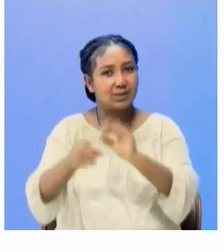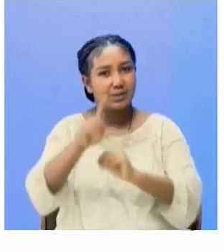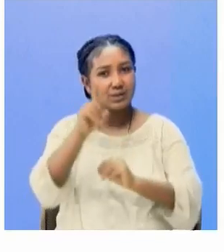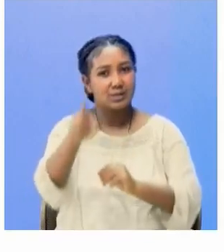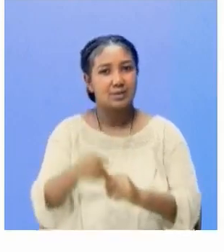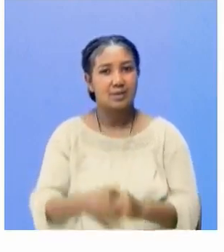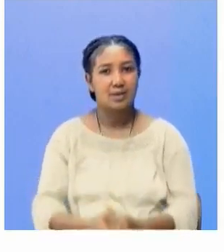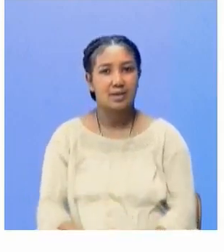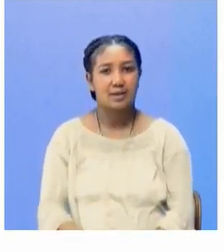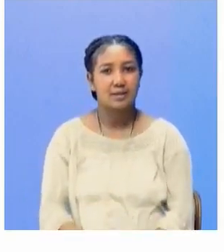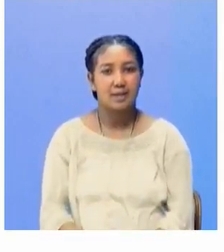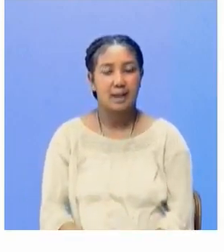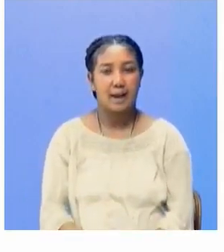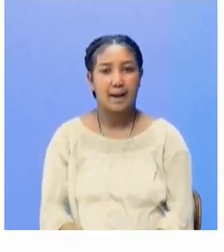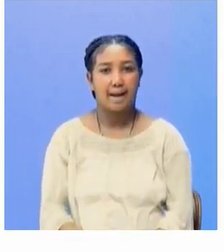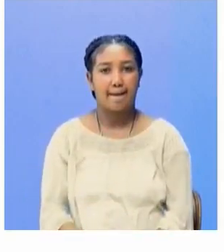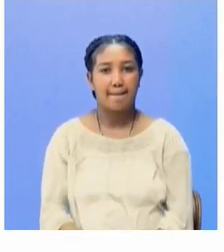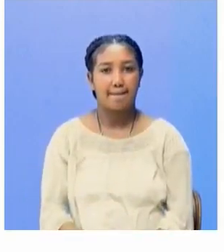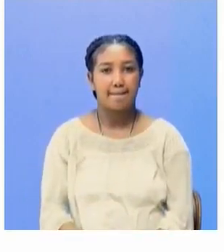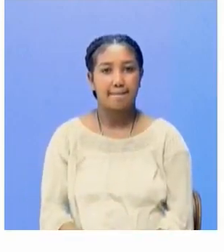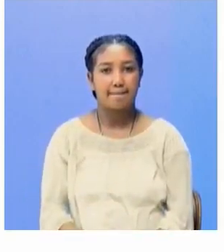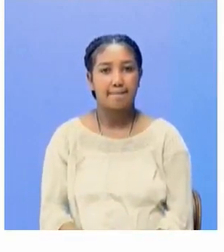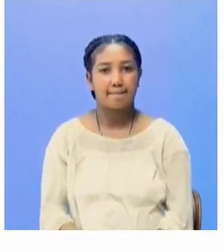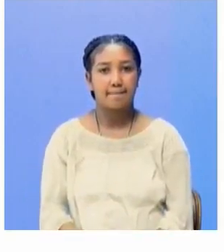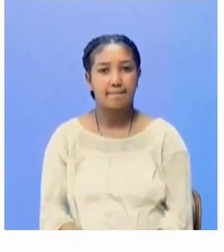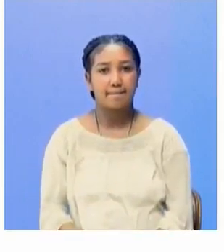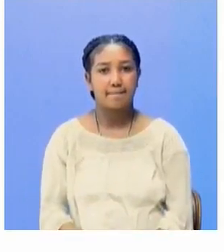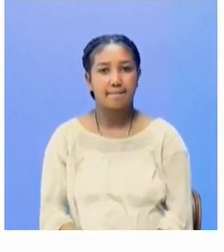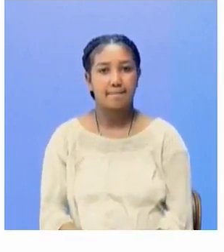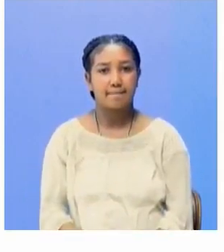is a sentence?